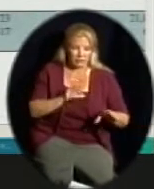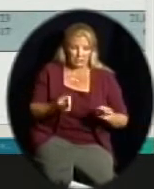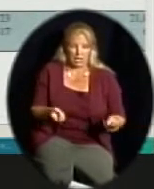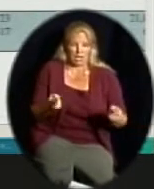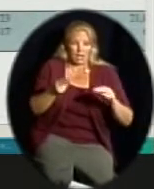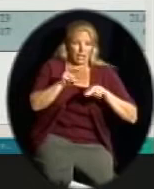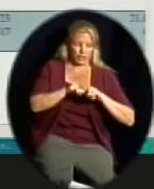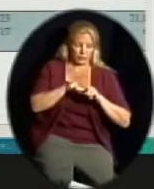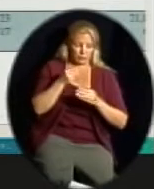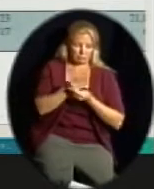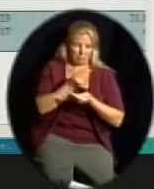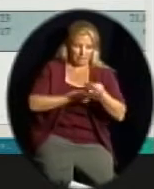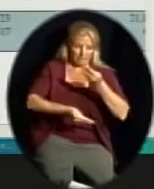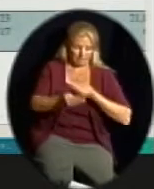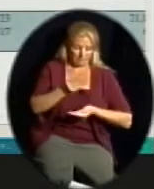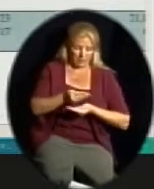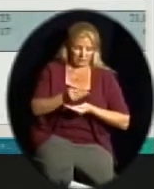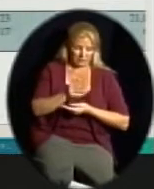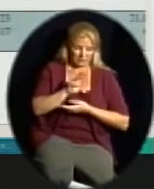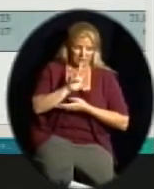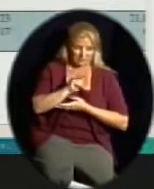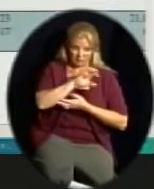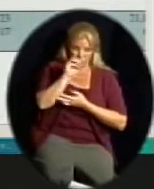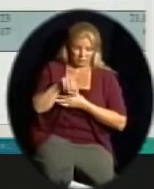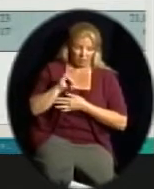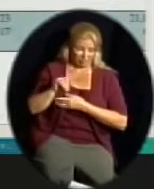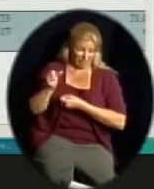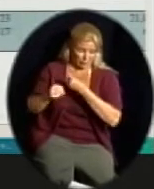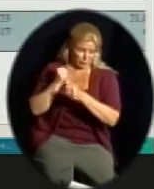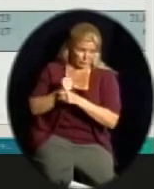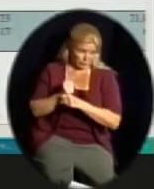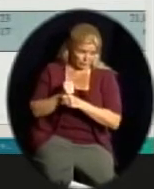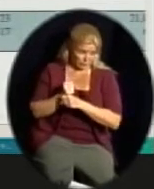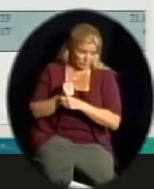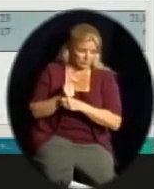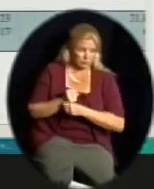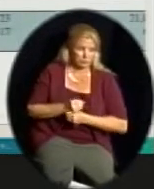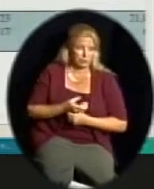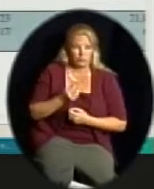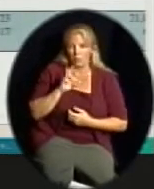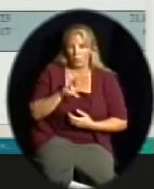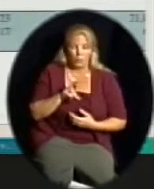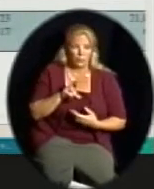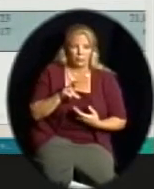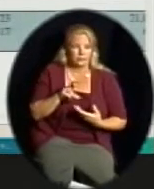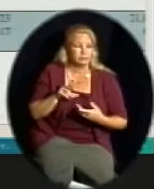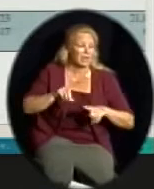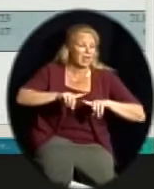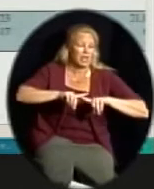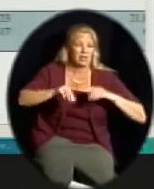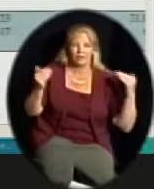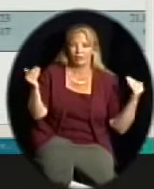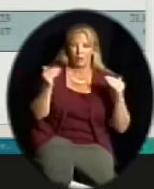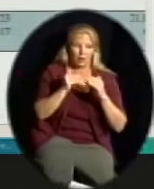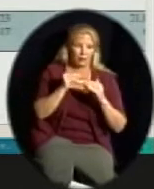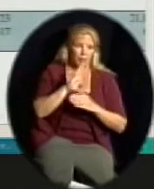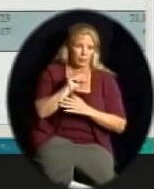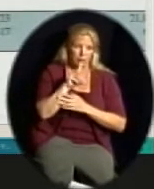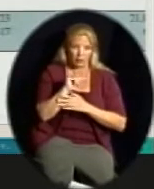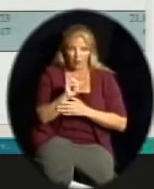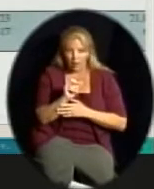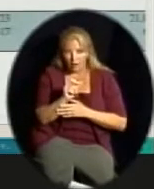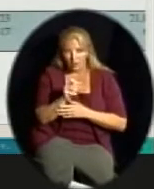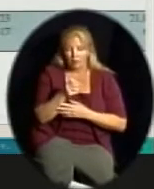or actions on the board to utilize a different level of BOTA, or a different level of local option